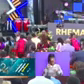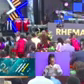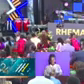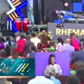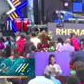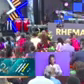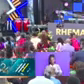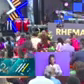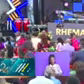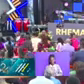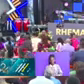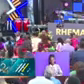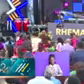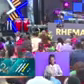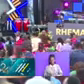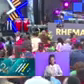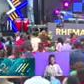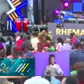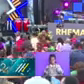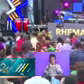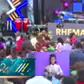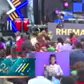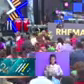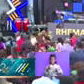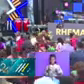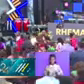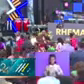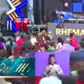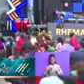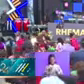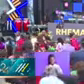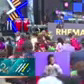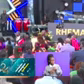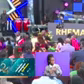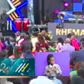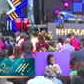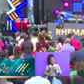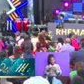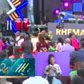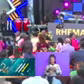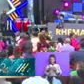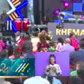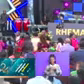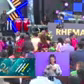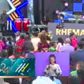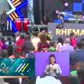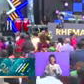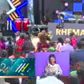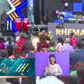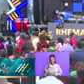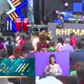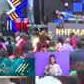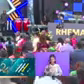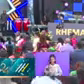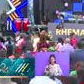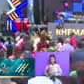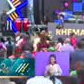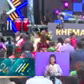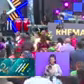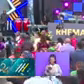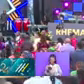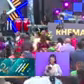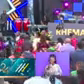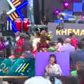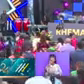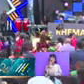be married if you come here you are not married I will disgrace you I will tell the whole world that you are sleeping